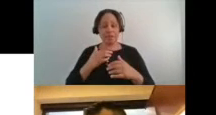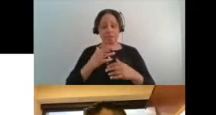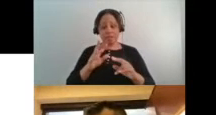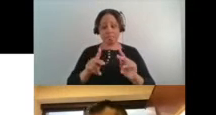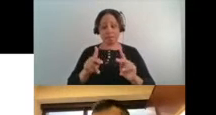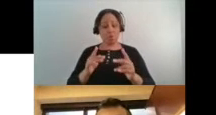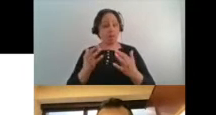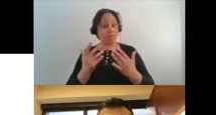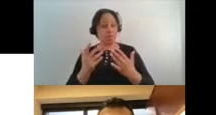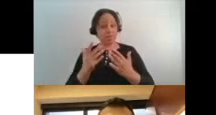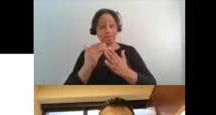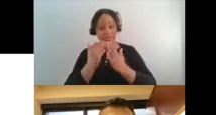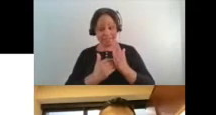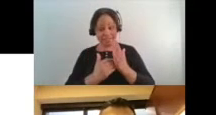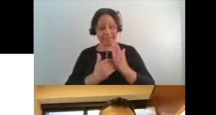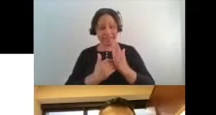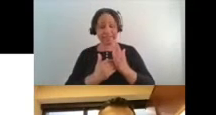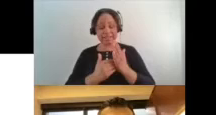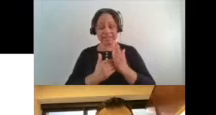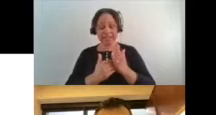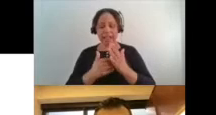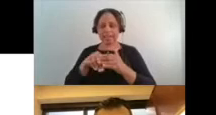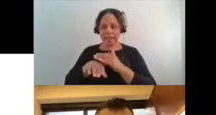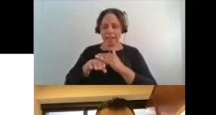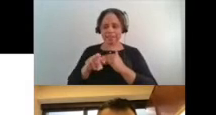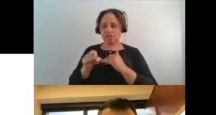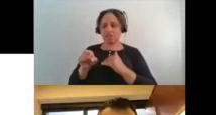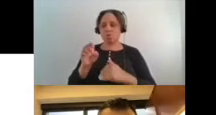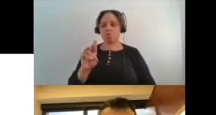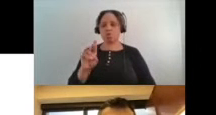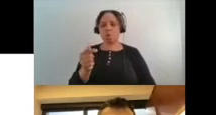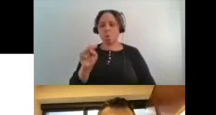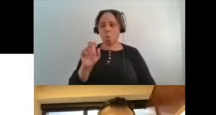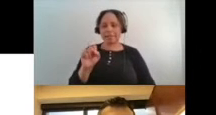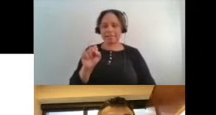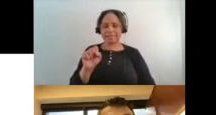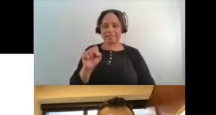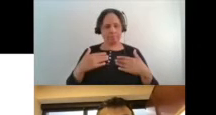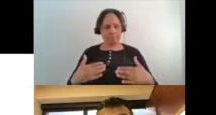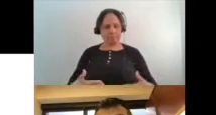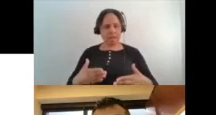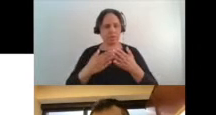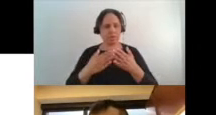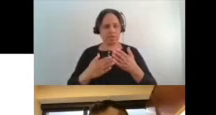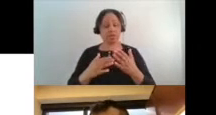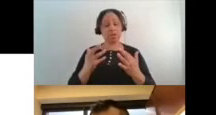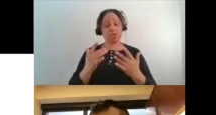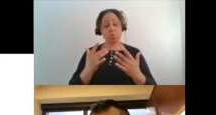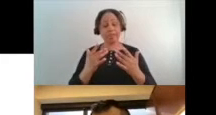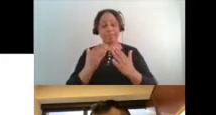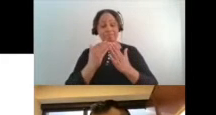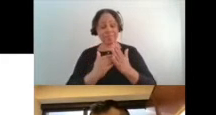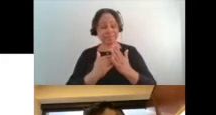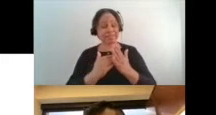list basically get access to these organs, okay? And the wait lists are monitored and managed in different ways. For kidney, the